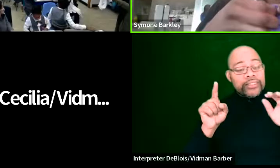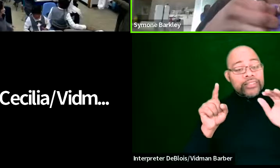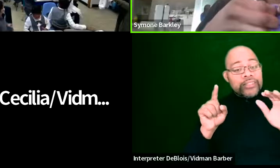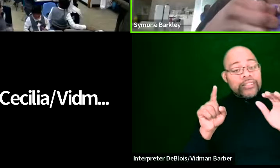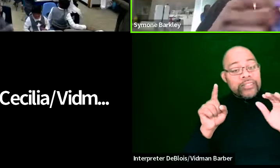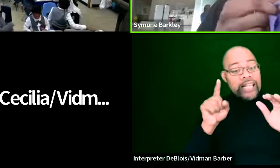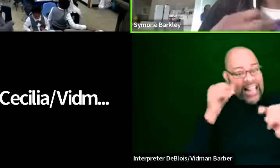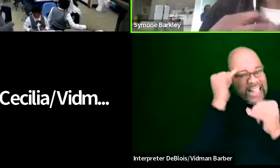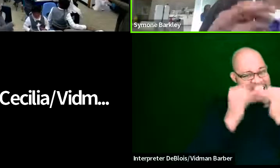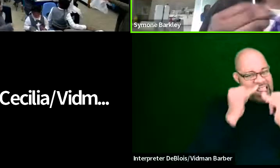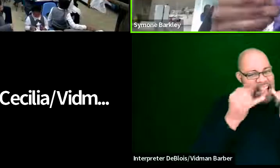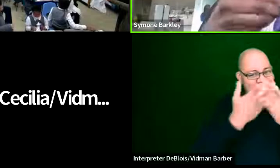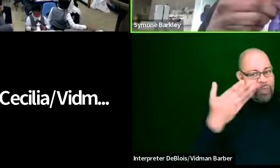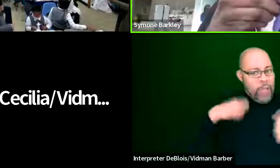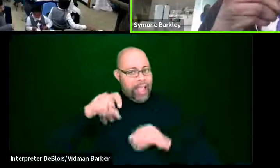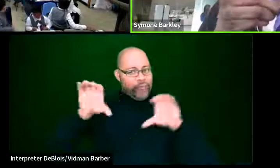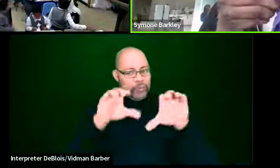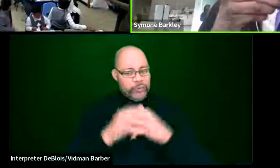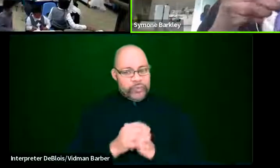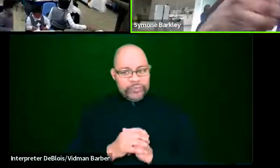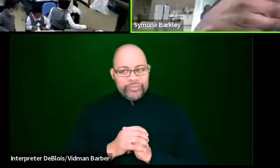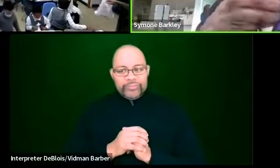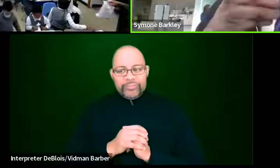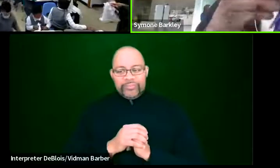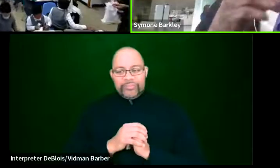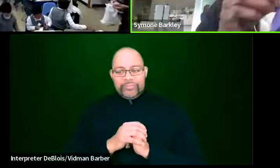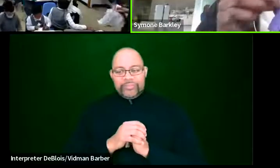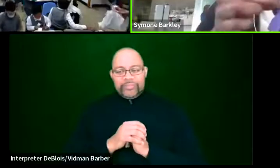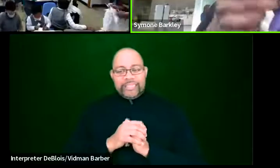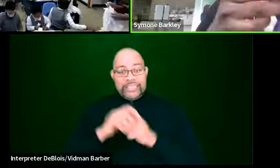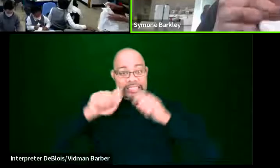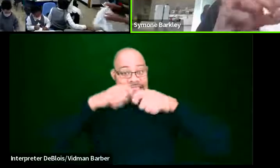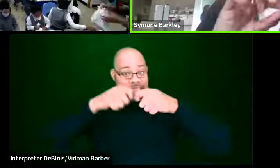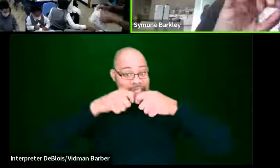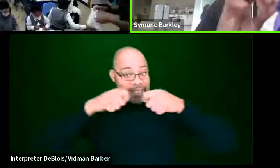this is the last thing we got to do. Tie it.